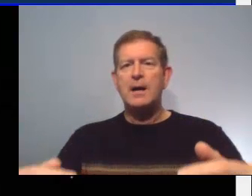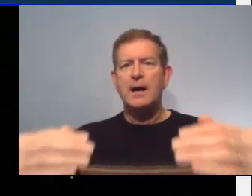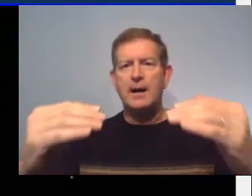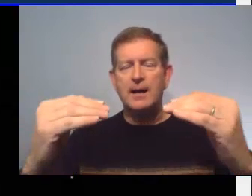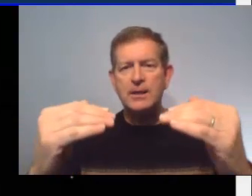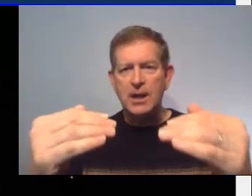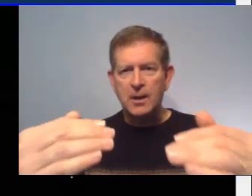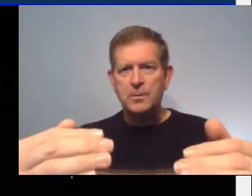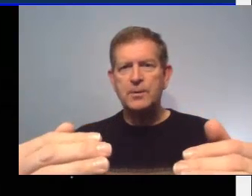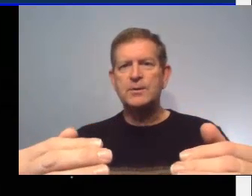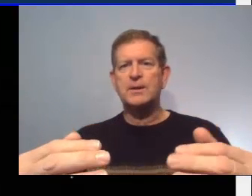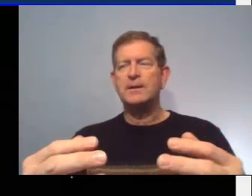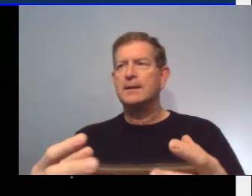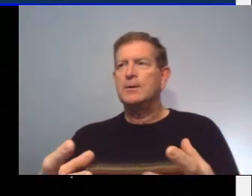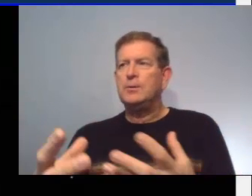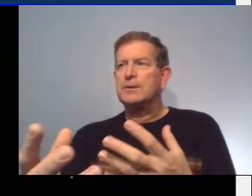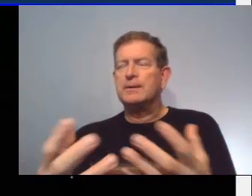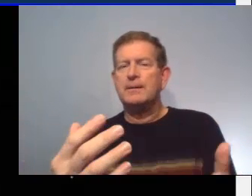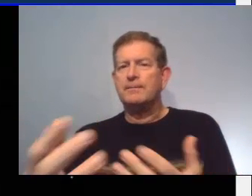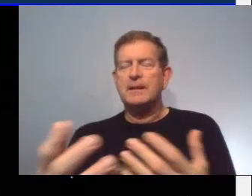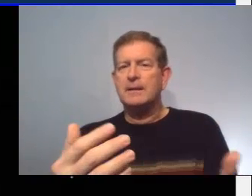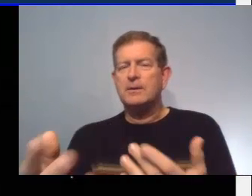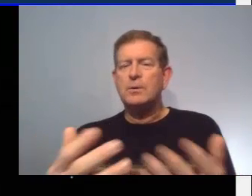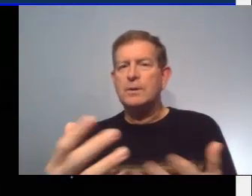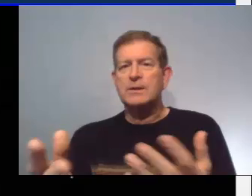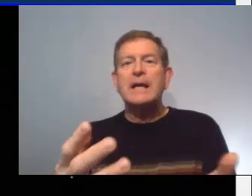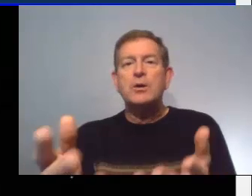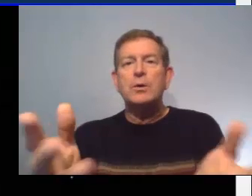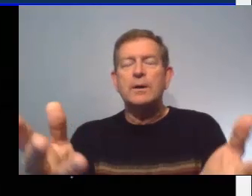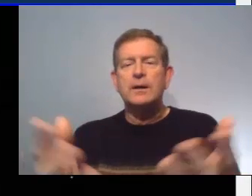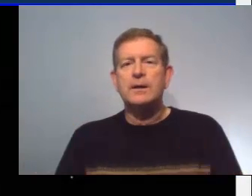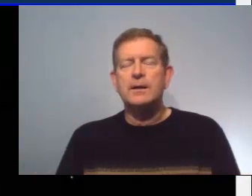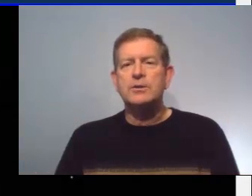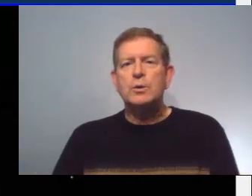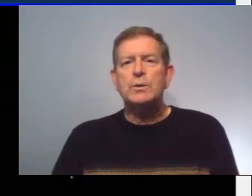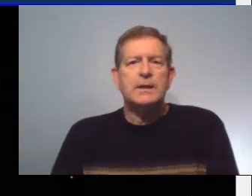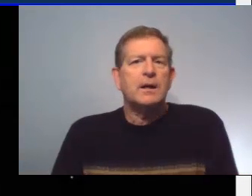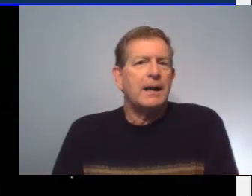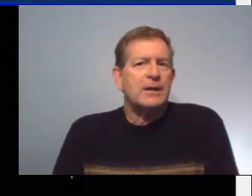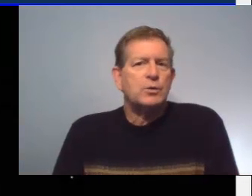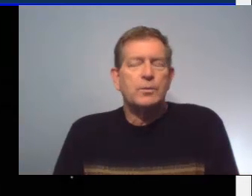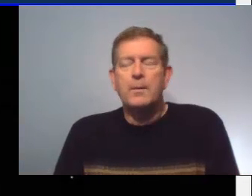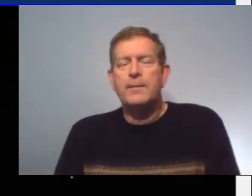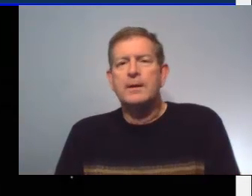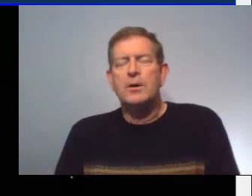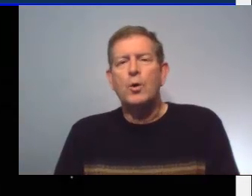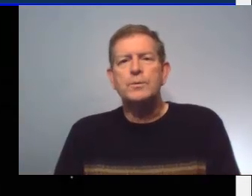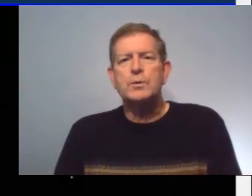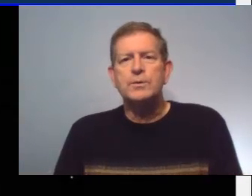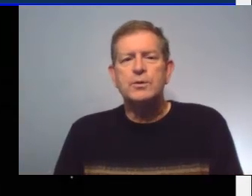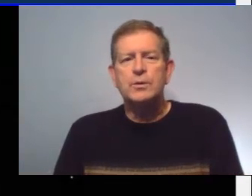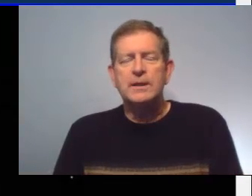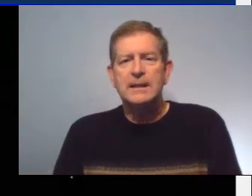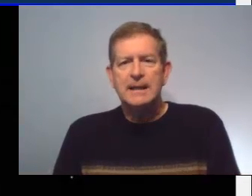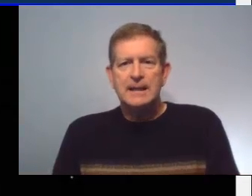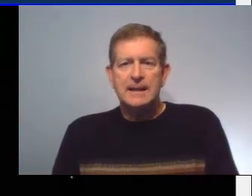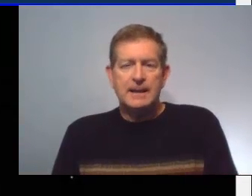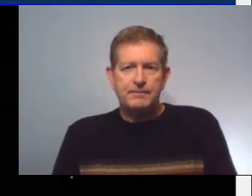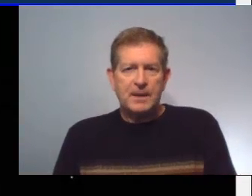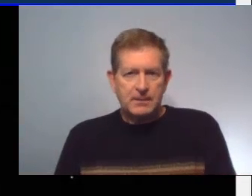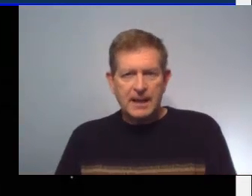age, a young person who is like you, a student in a classroom or maybe a homeschooled